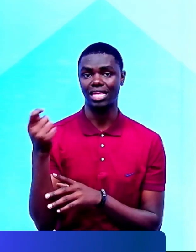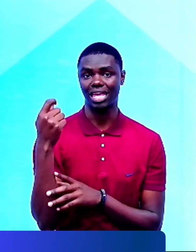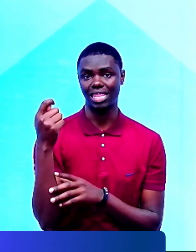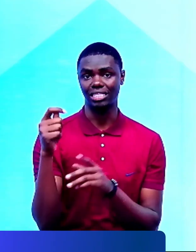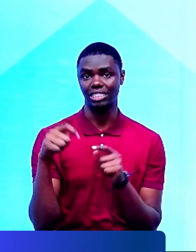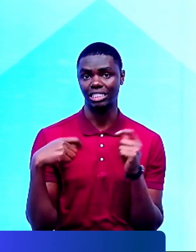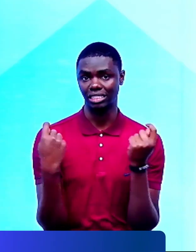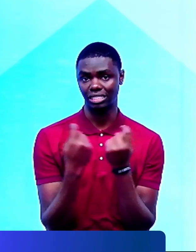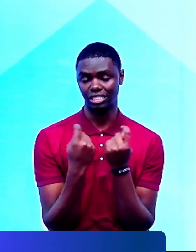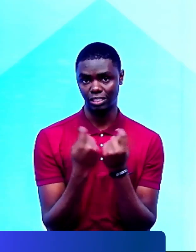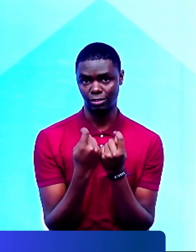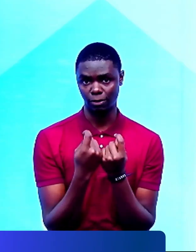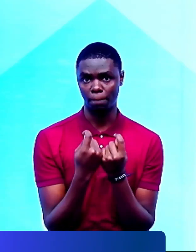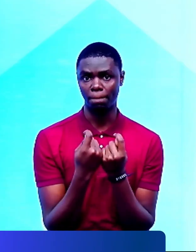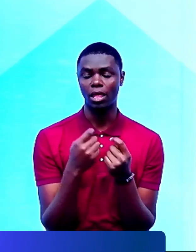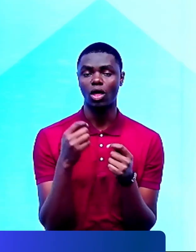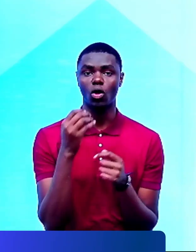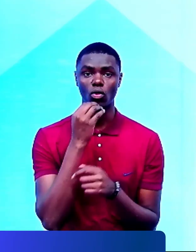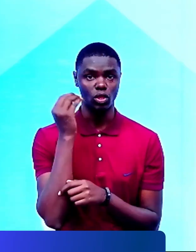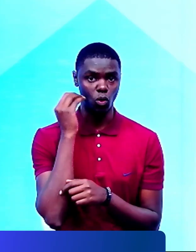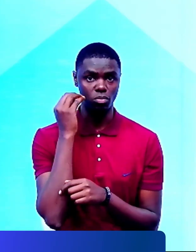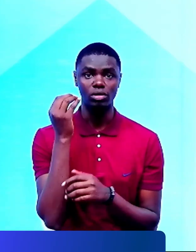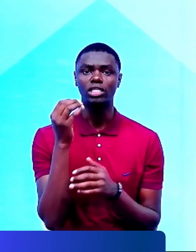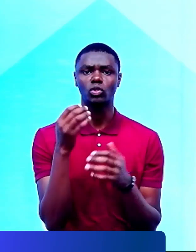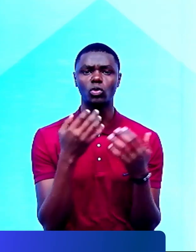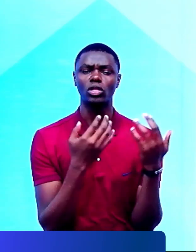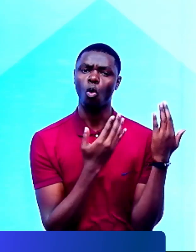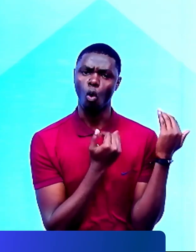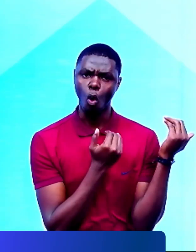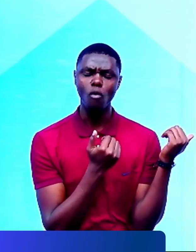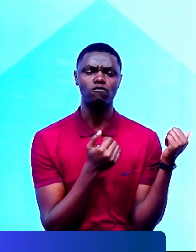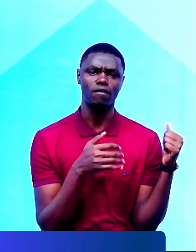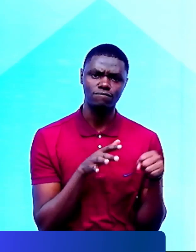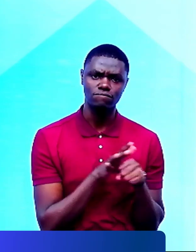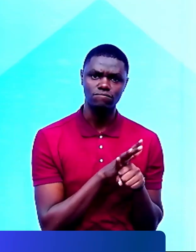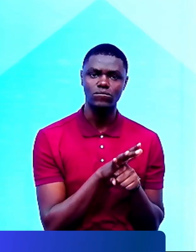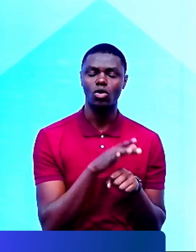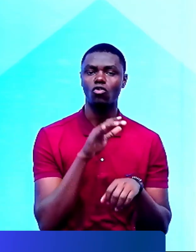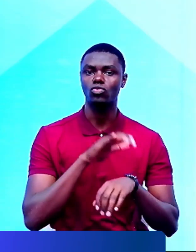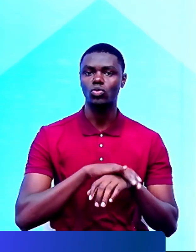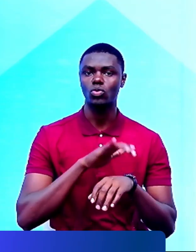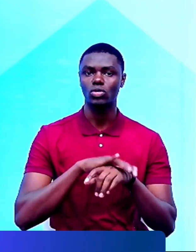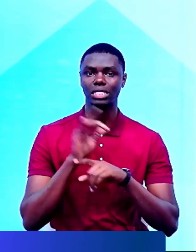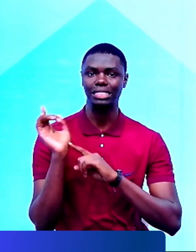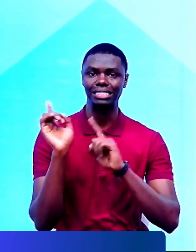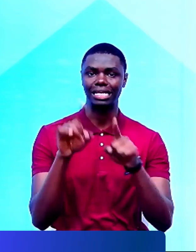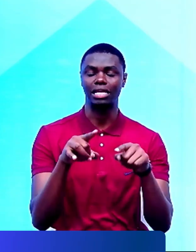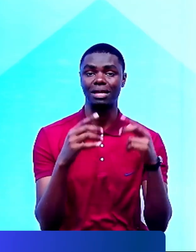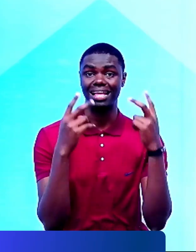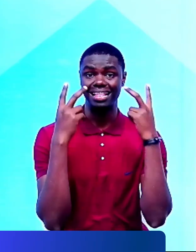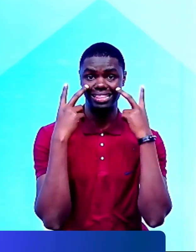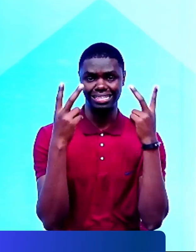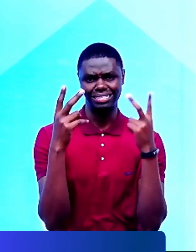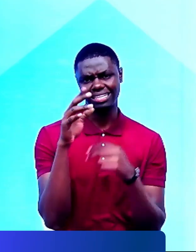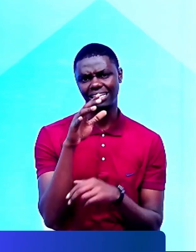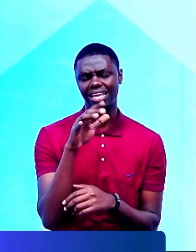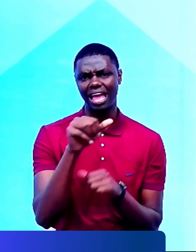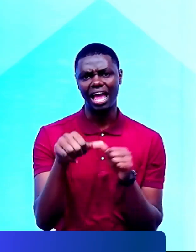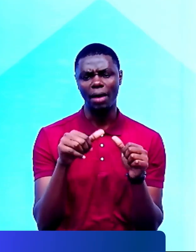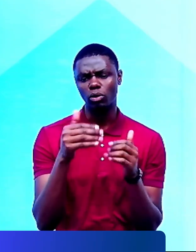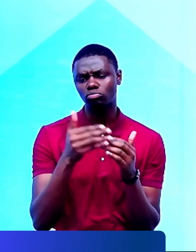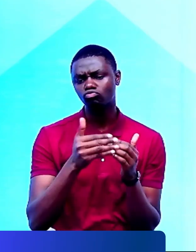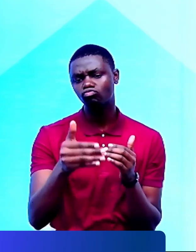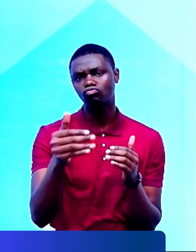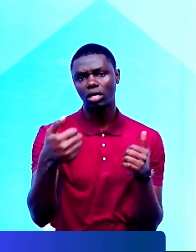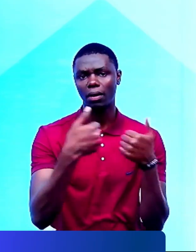team on the home soil, they remained hopeful of a good turnout as they foresee around the subsequent